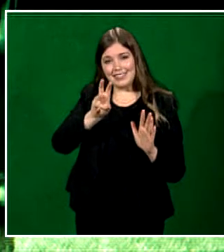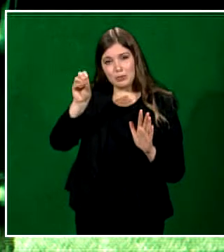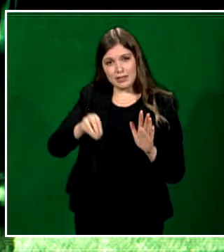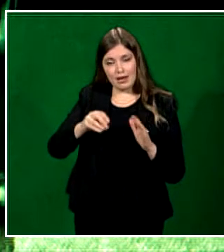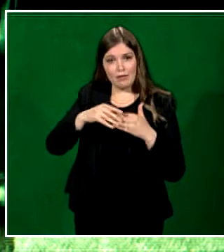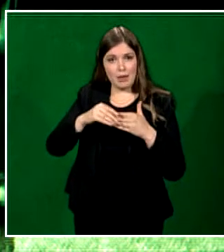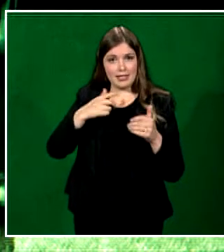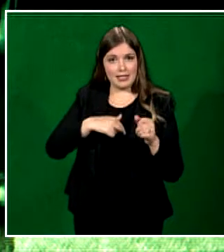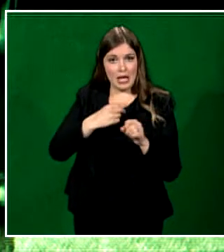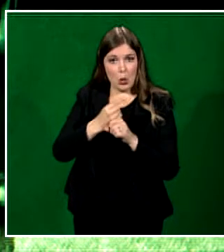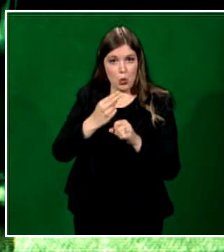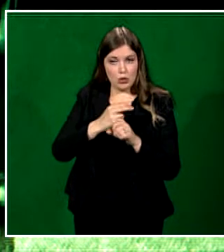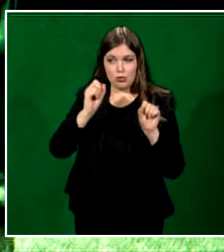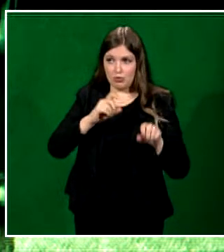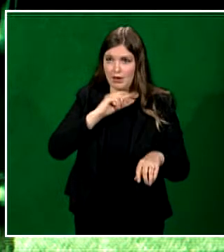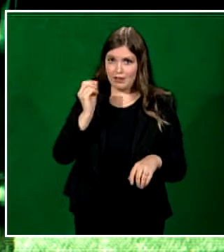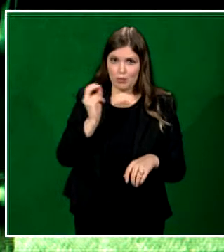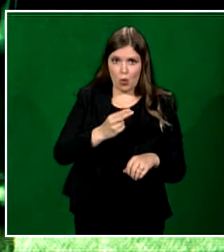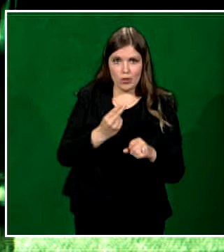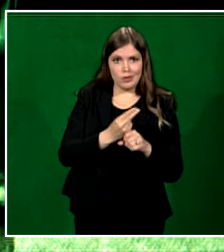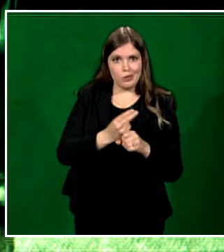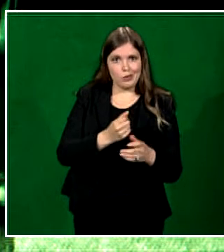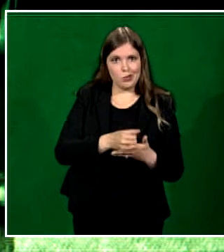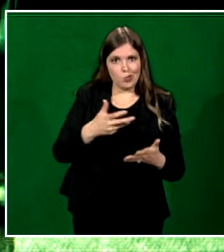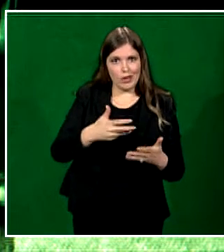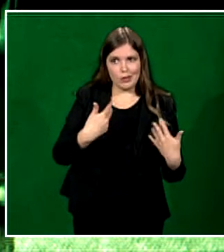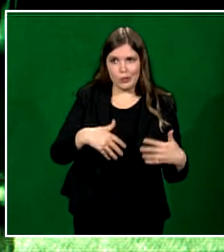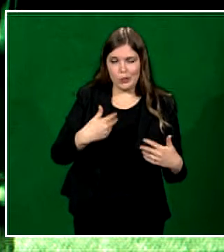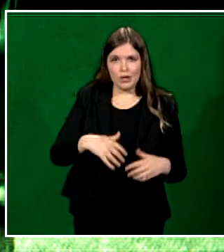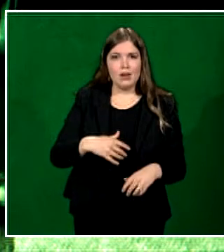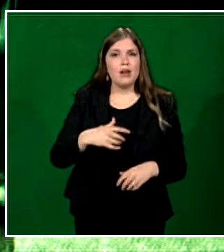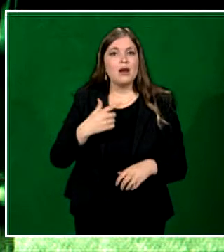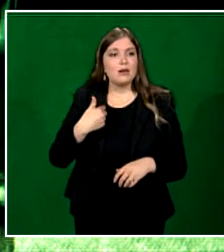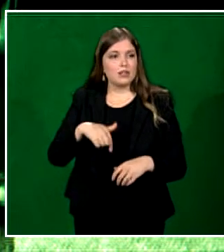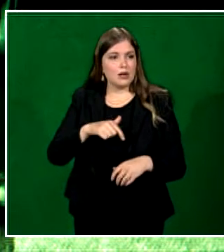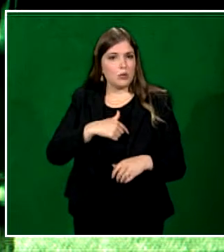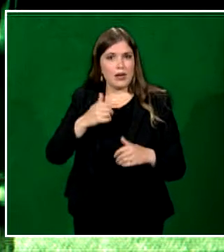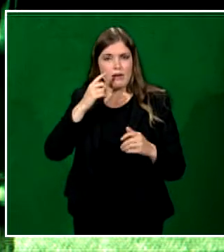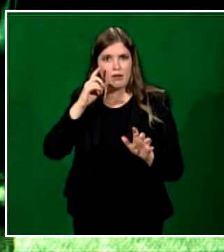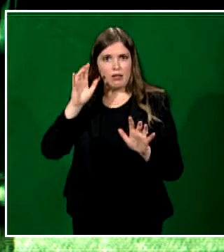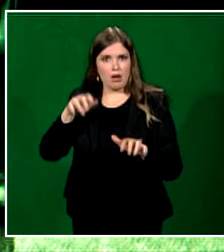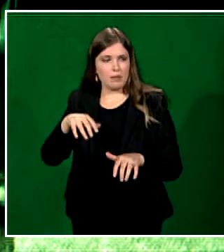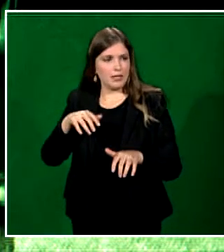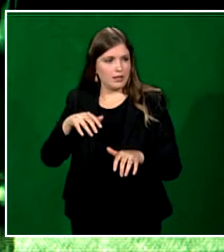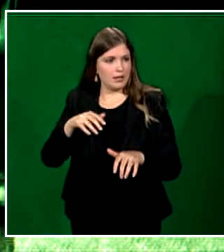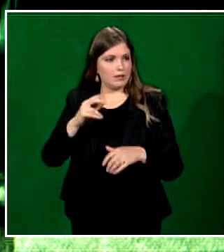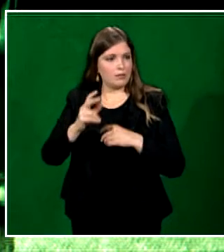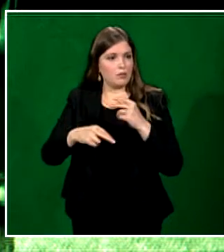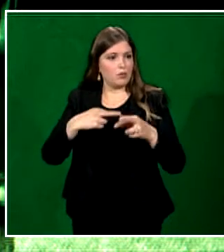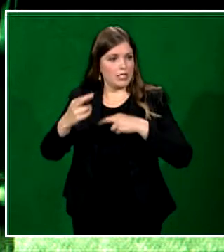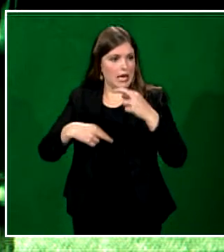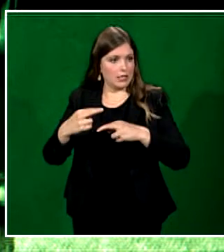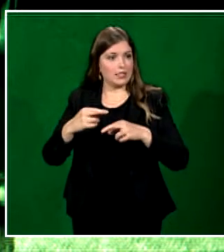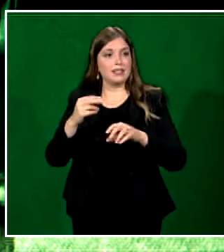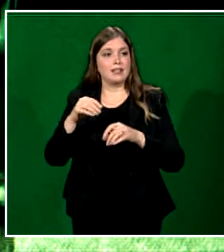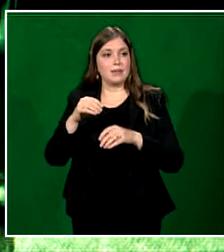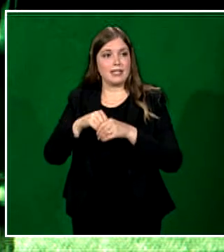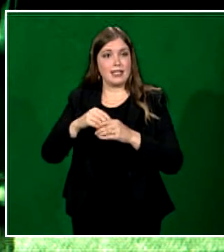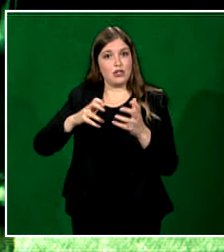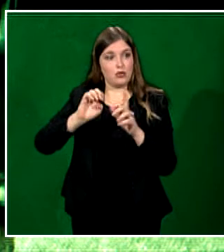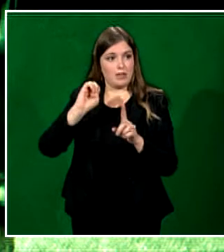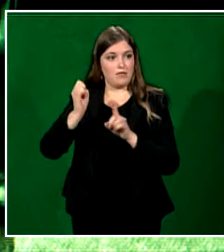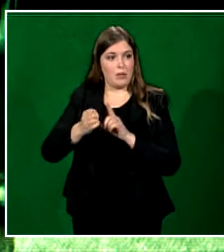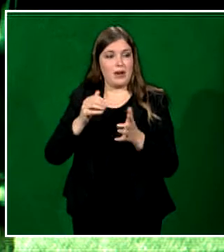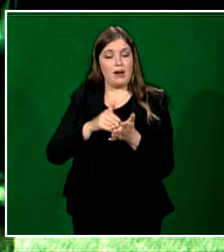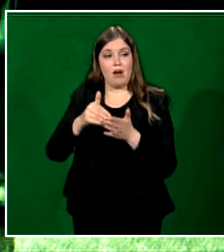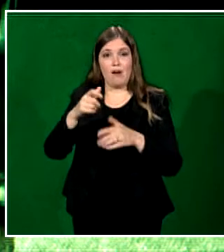is disposed and listed as waste. 14% is recycled, but an alarming 32% leaks into the environment. Oftentimes, this